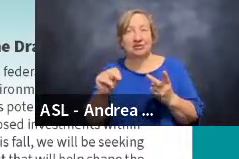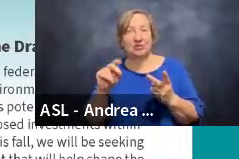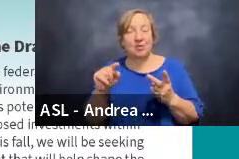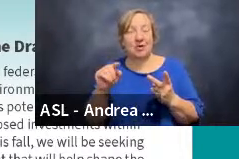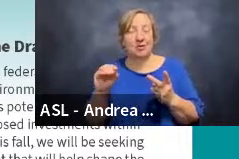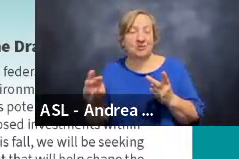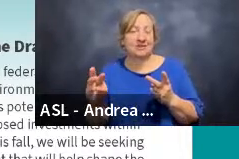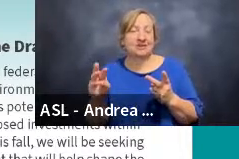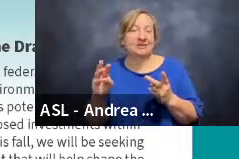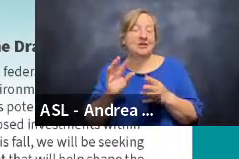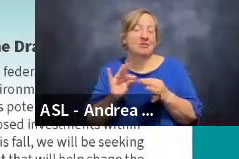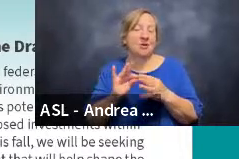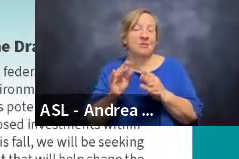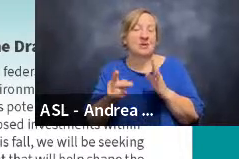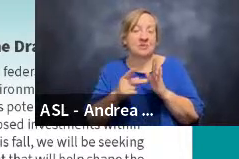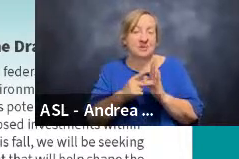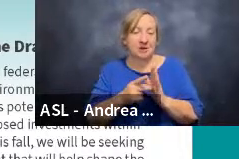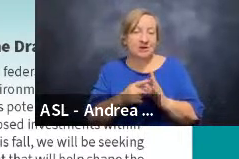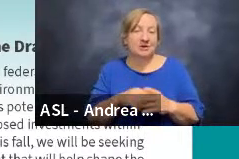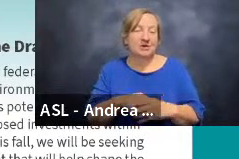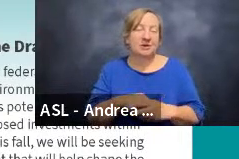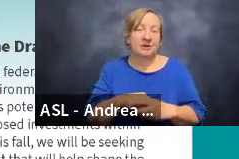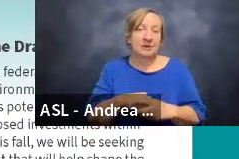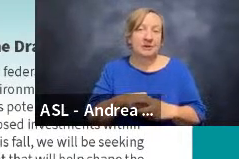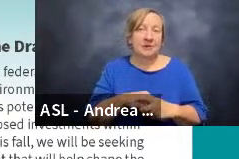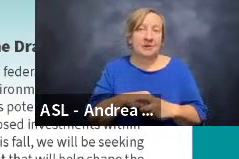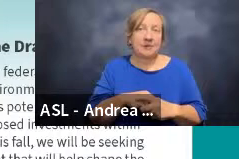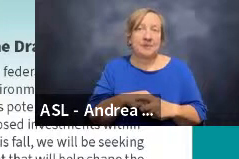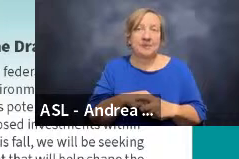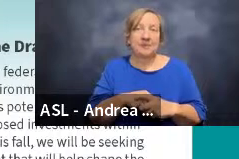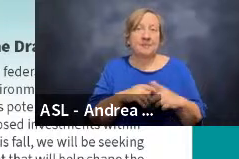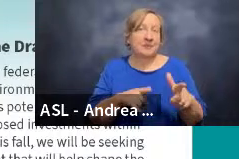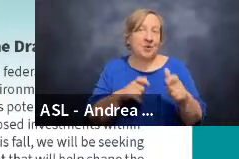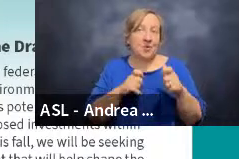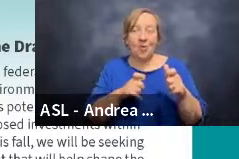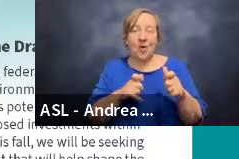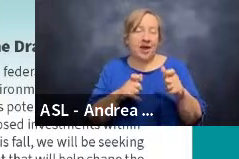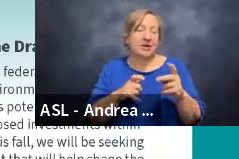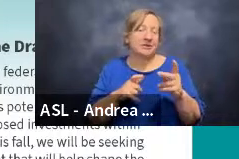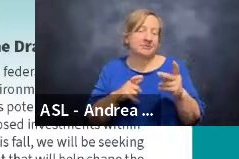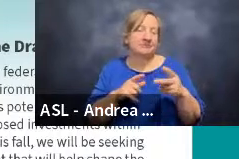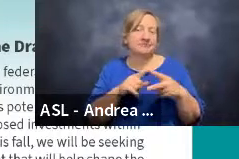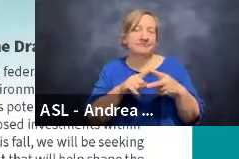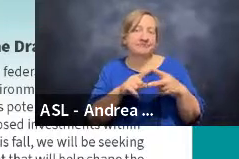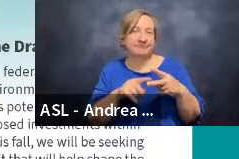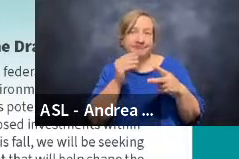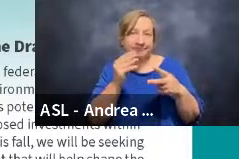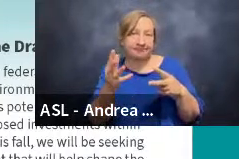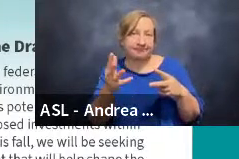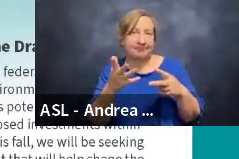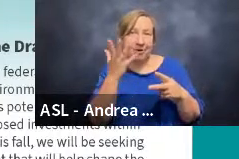talked about earlier. Just a quick preview of that.